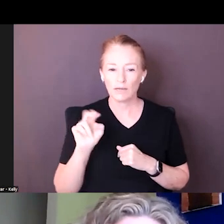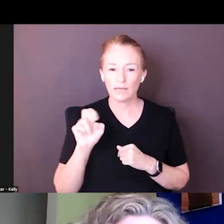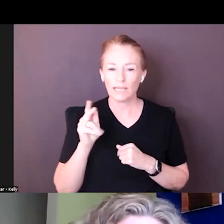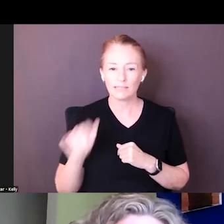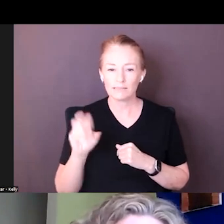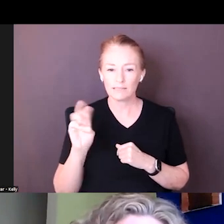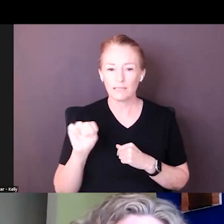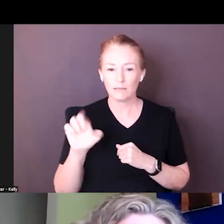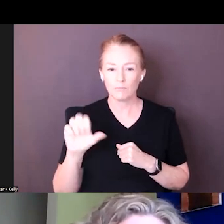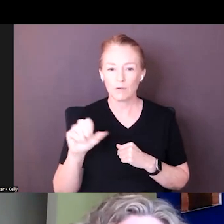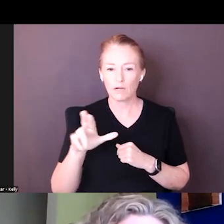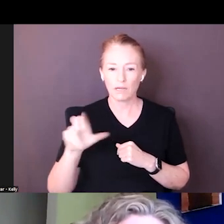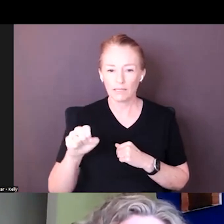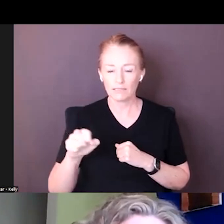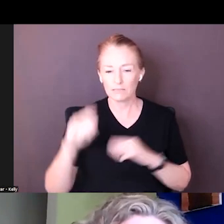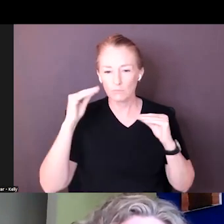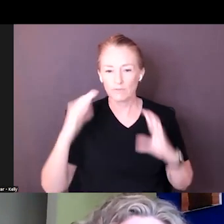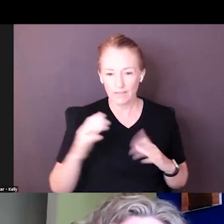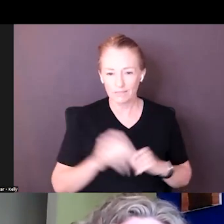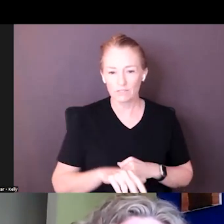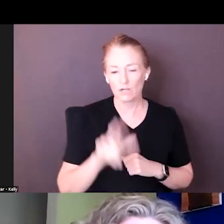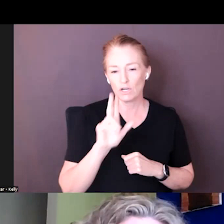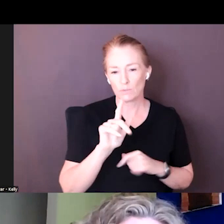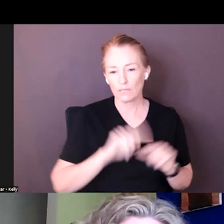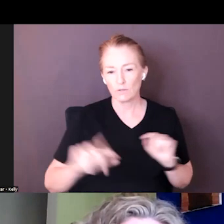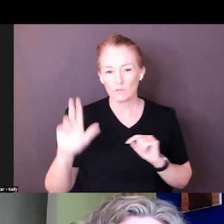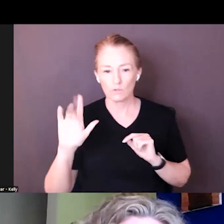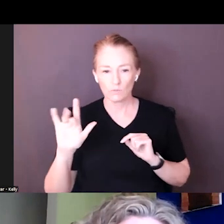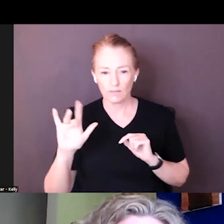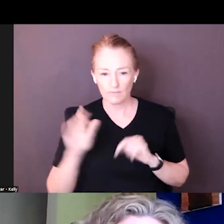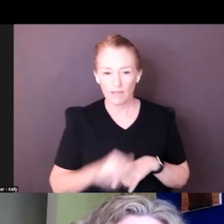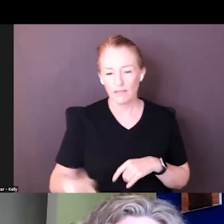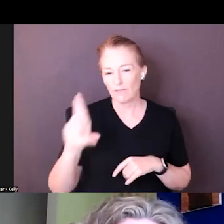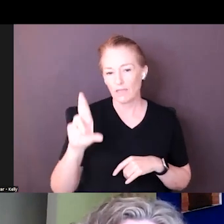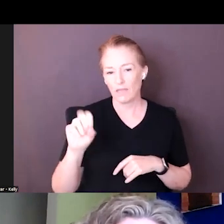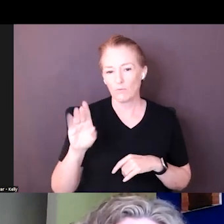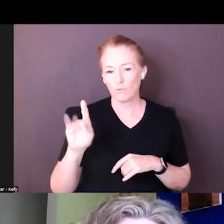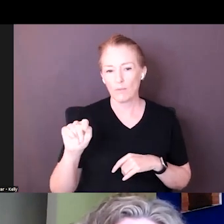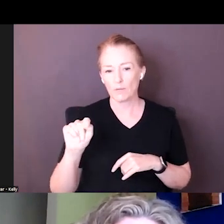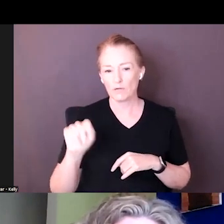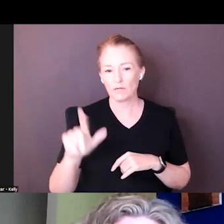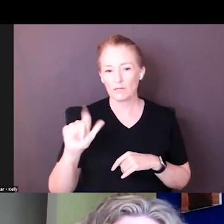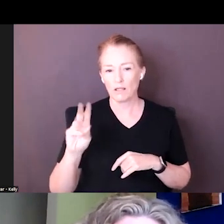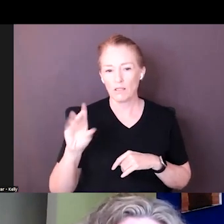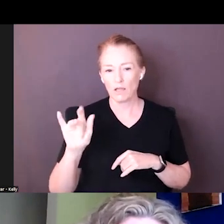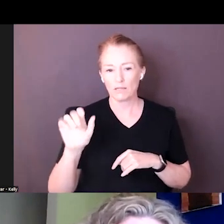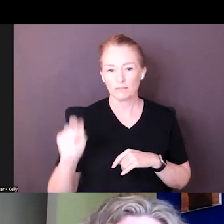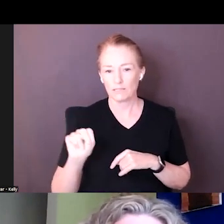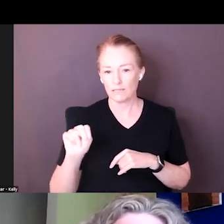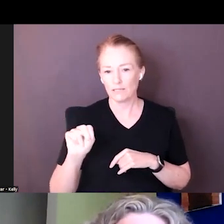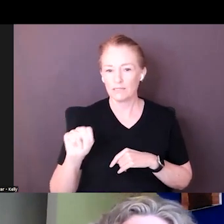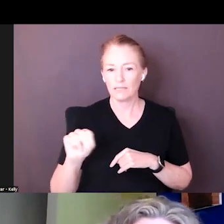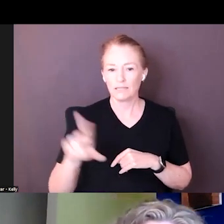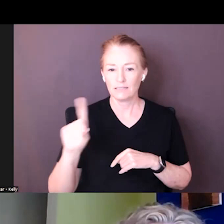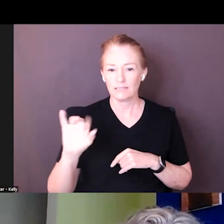2023 to 2025, and the Robert O. Lawton Distinguished Professor of Psychology for Florida State University. So thank you so much for being